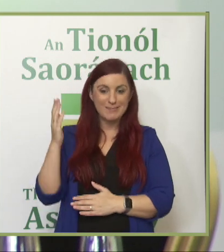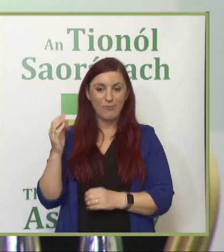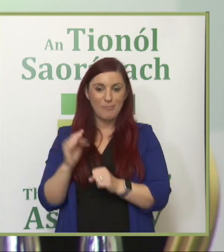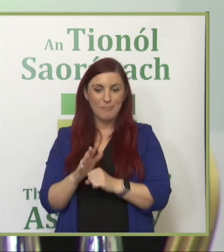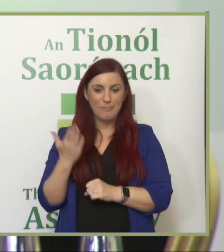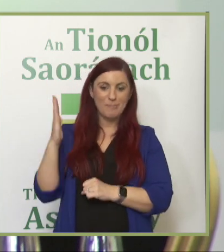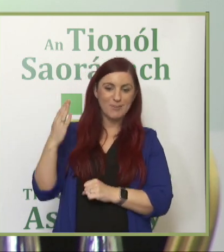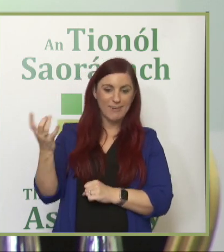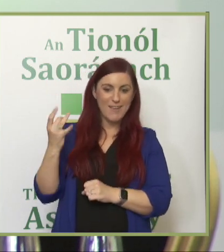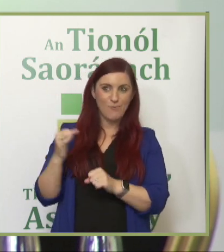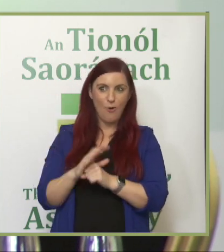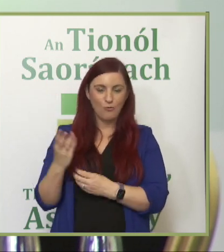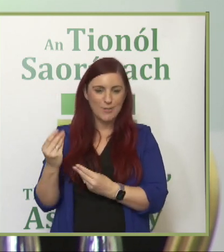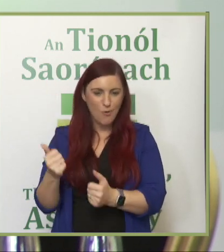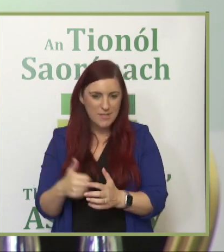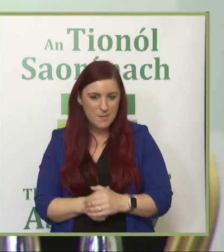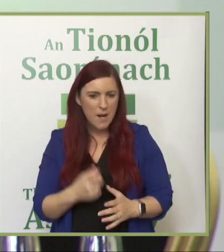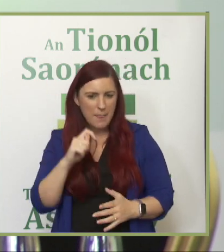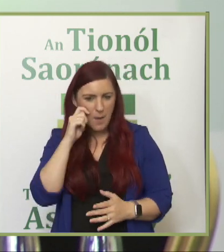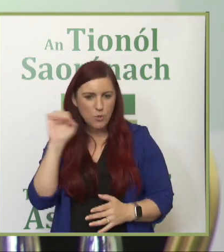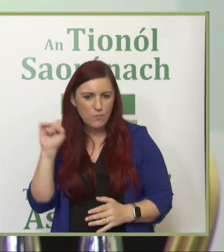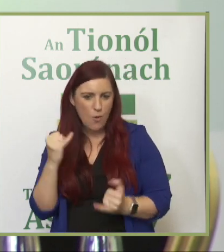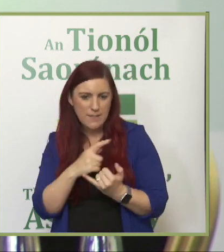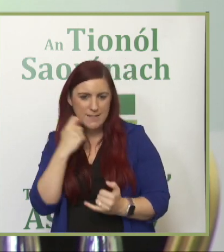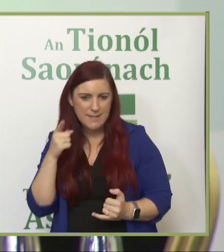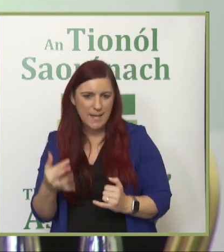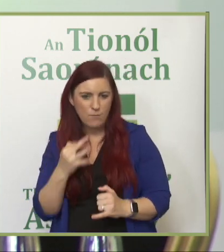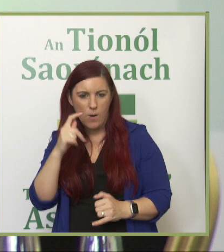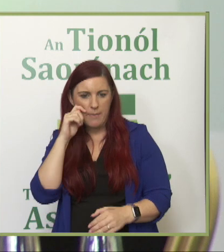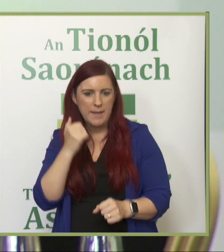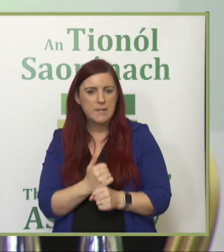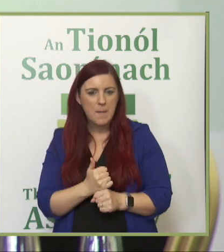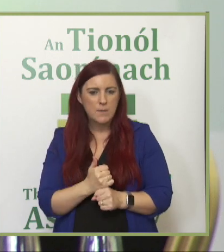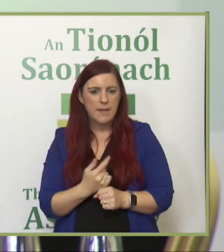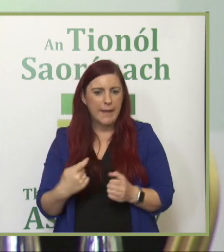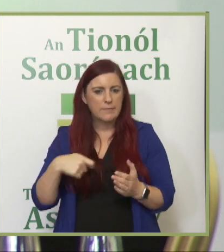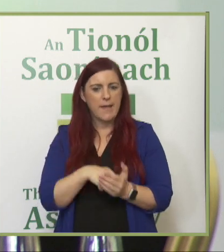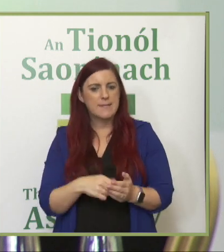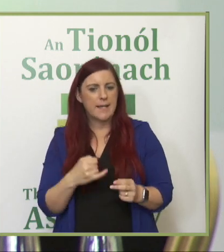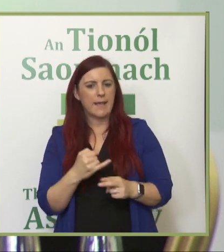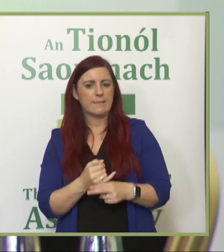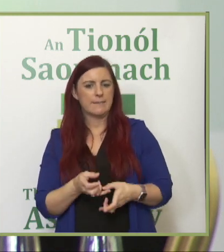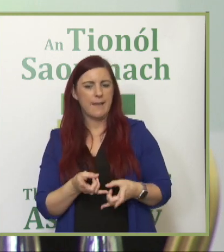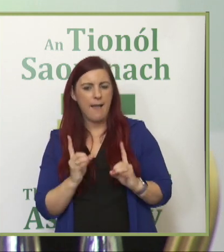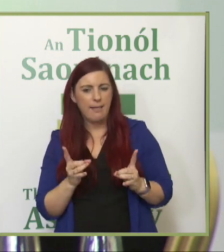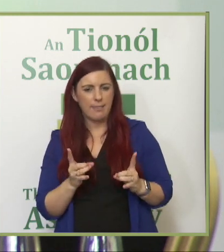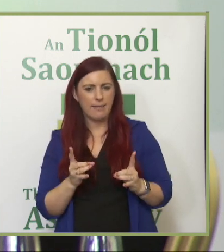thanks very much. And I think, as Siobhan says, that if we are looking at really investing in the health diversion and a